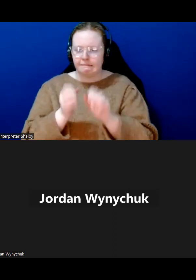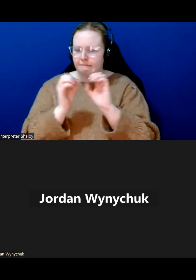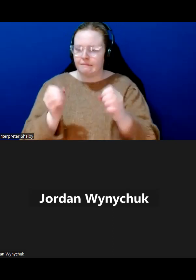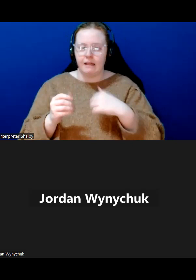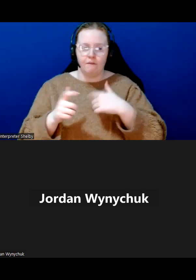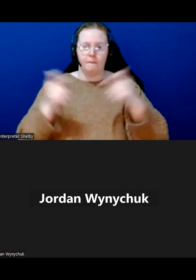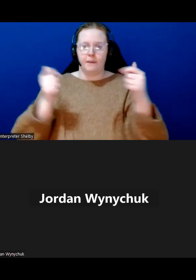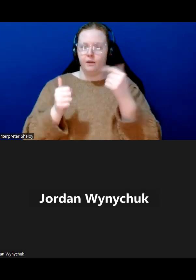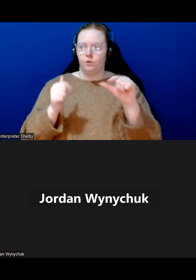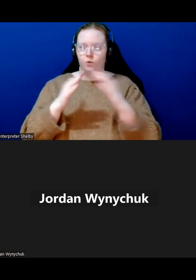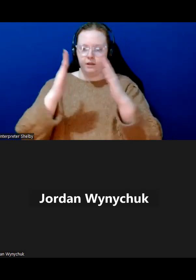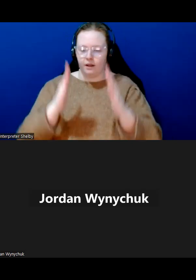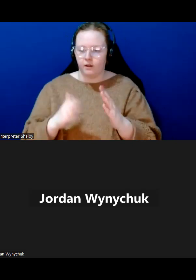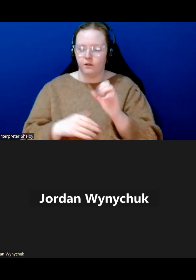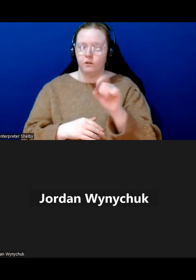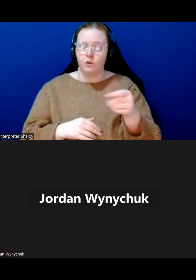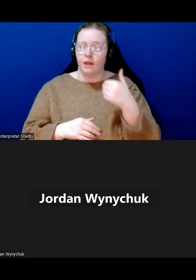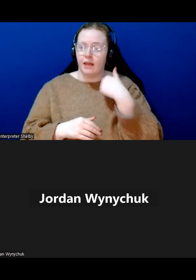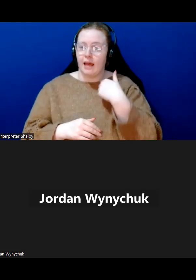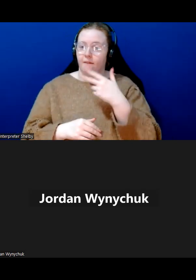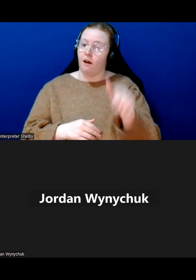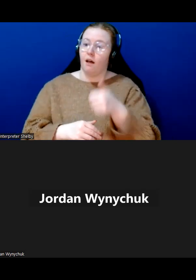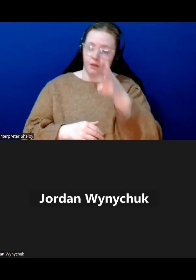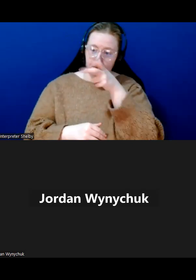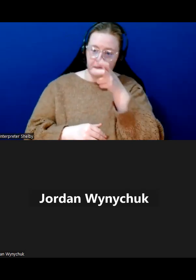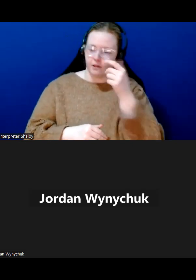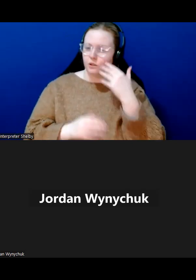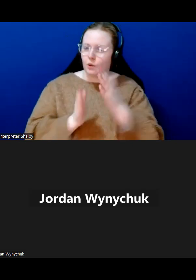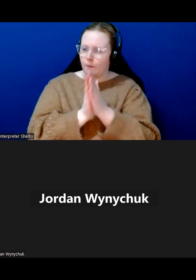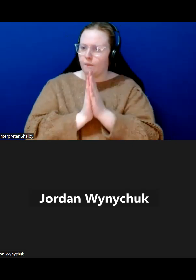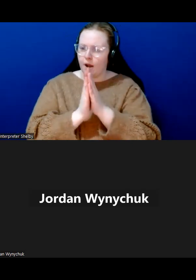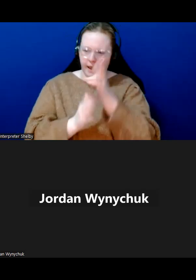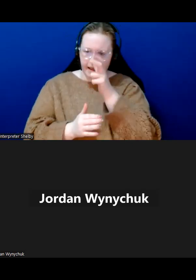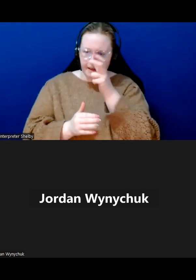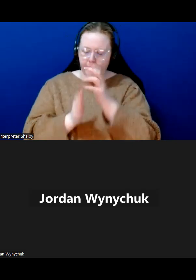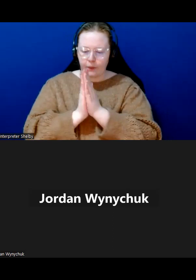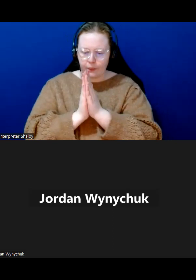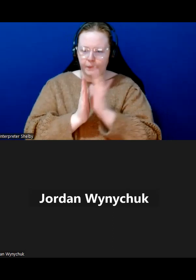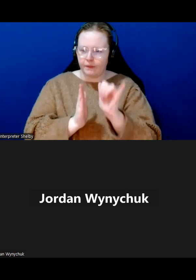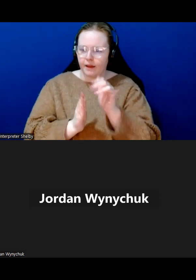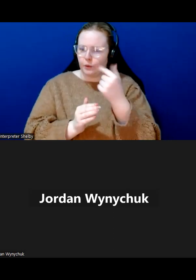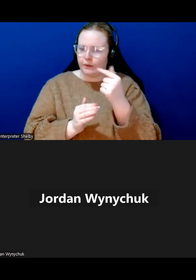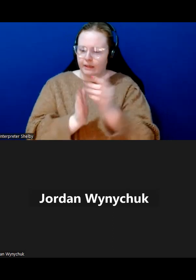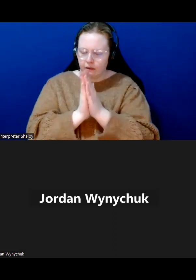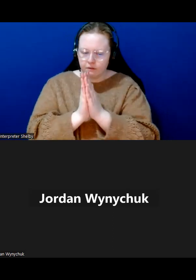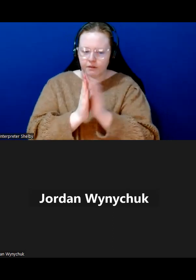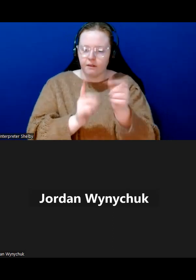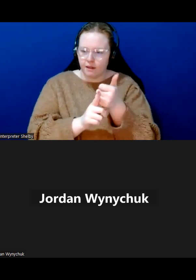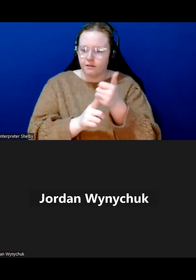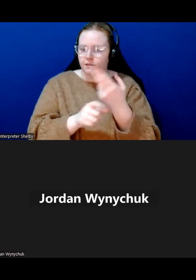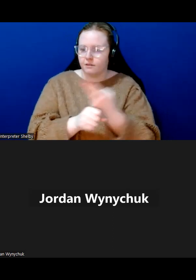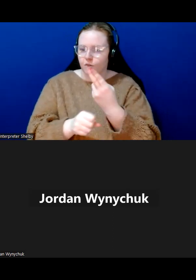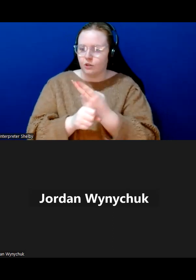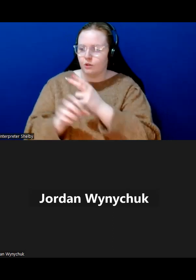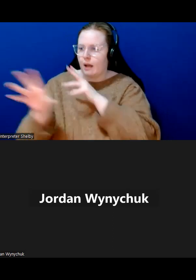so they actually got praying mantises in, and they actually took care of the issue for them. So that was very cool to see. They sent me some videos, and the praying mantises